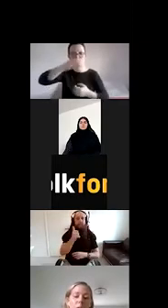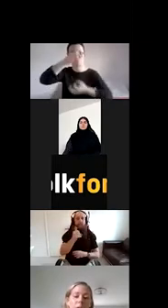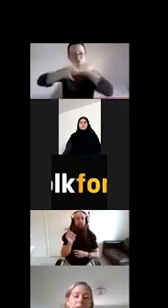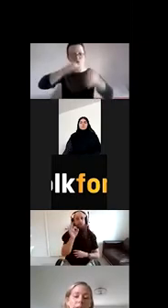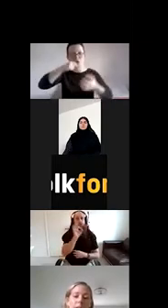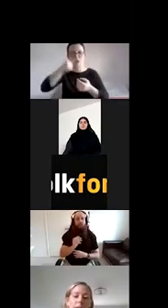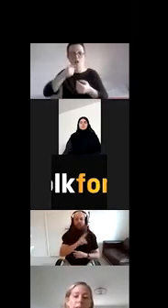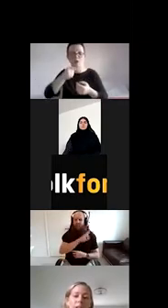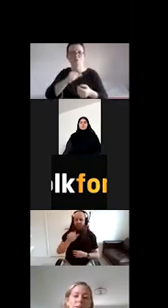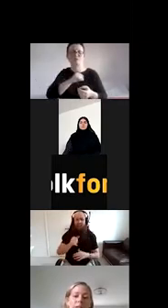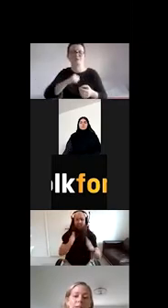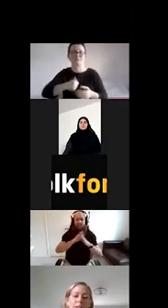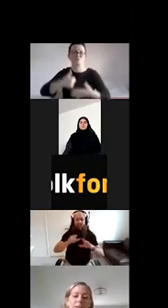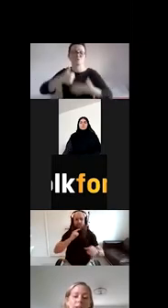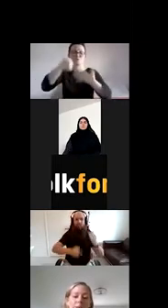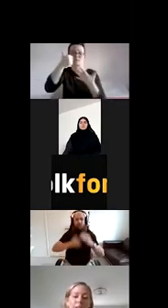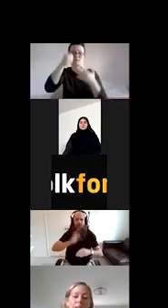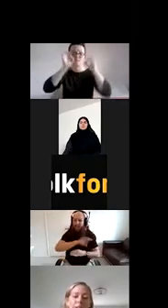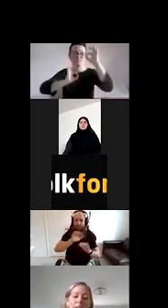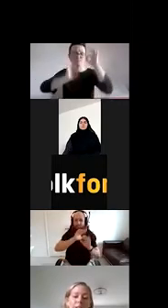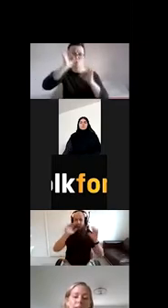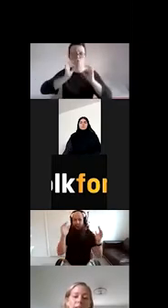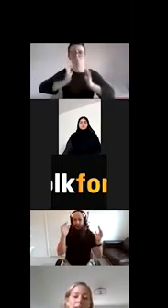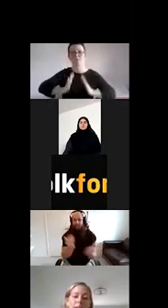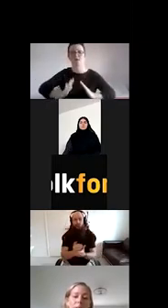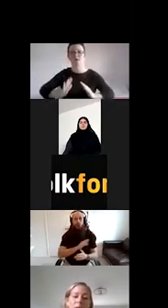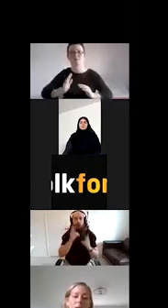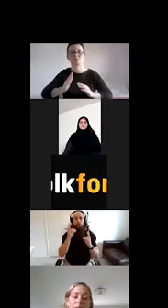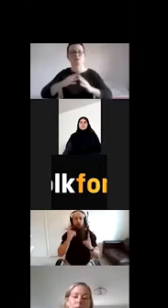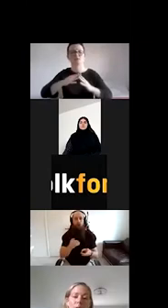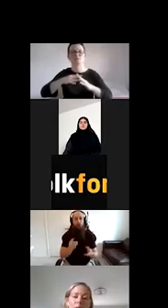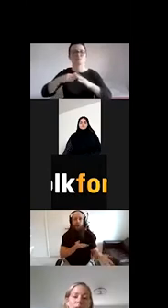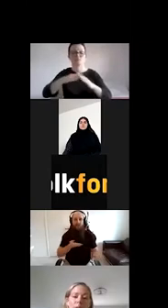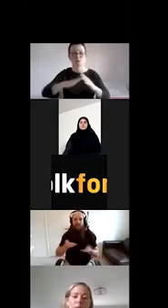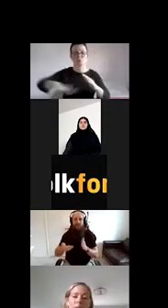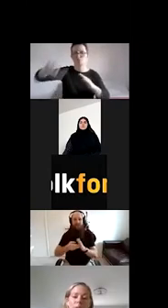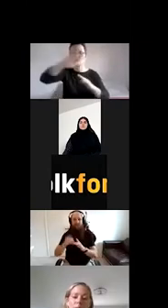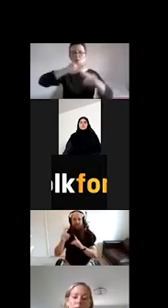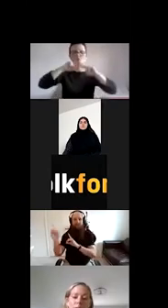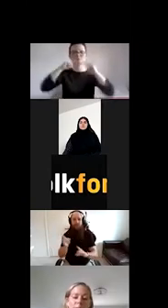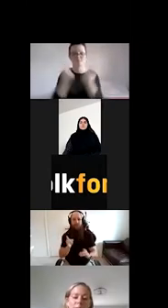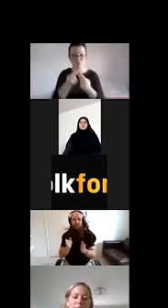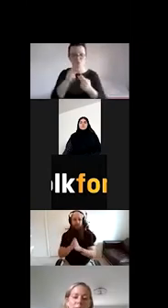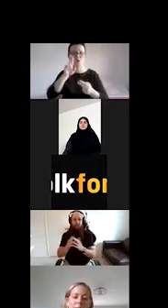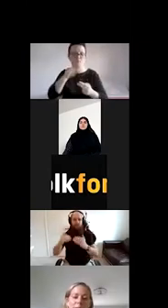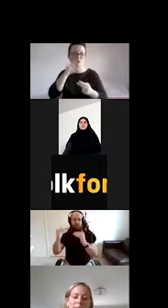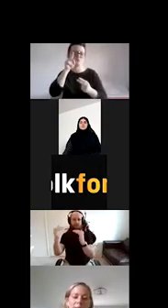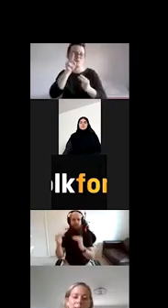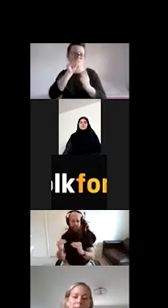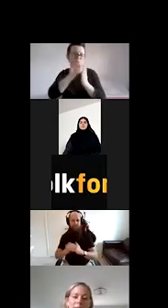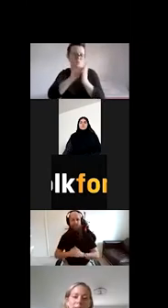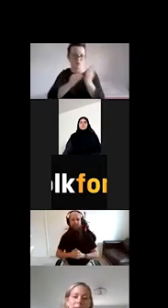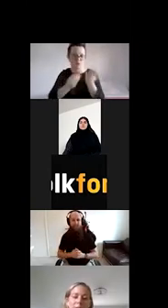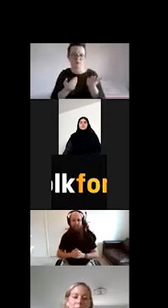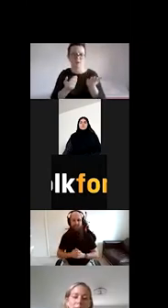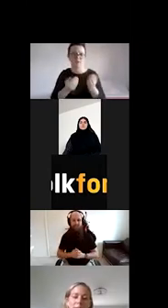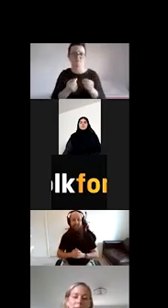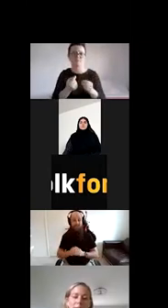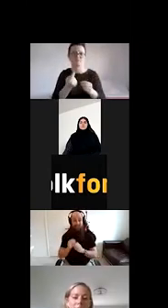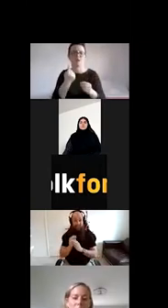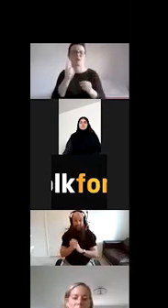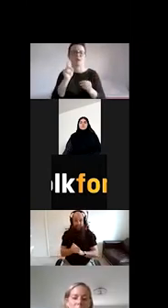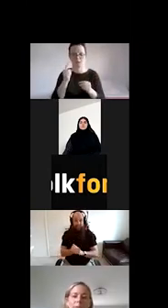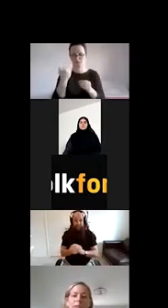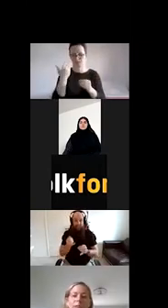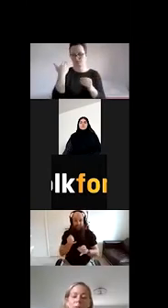whole world have such references. And one of those, and one of the most recently signed agreements, is